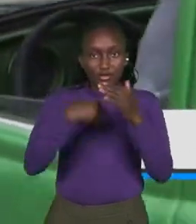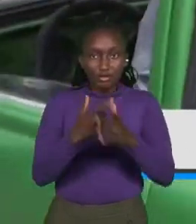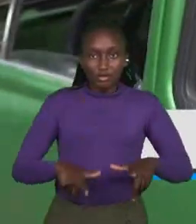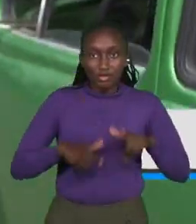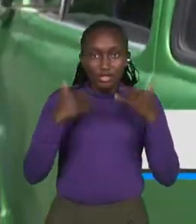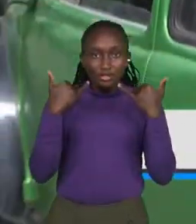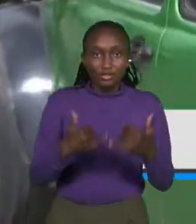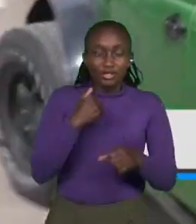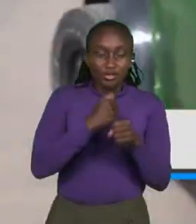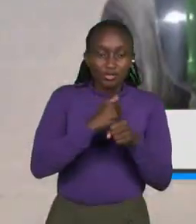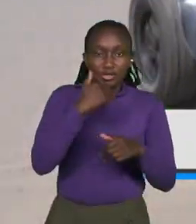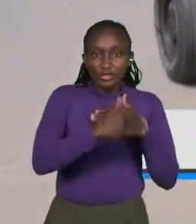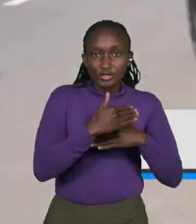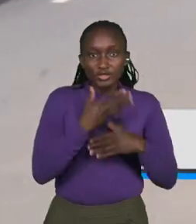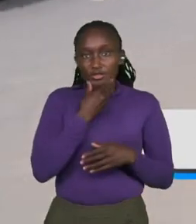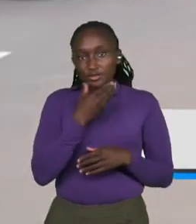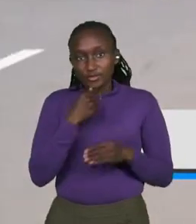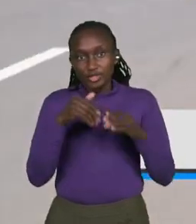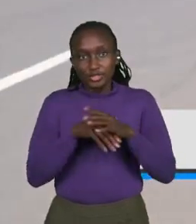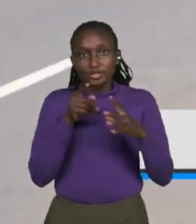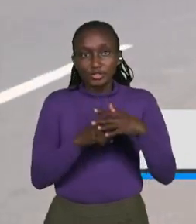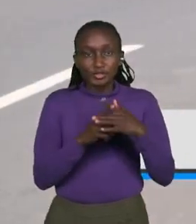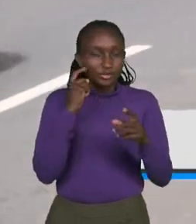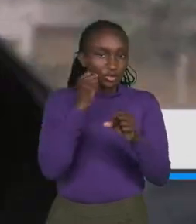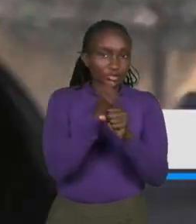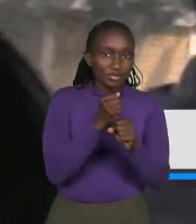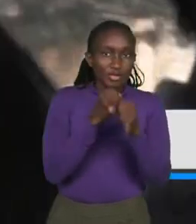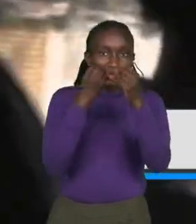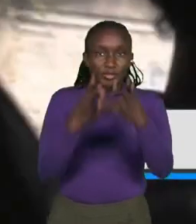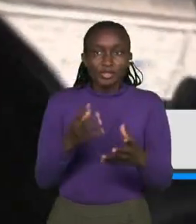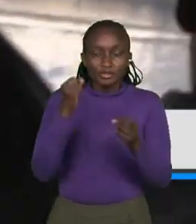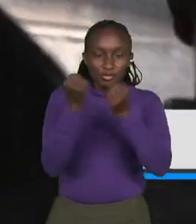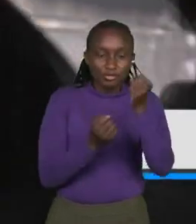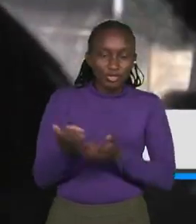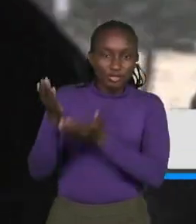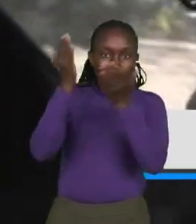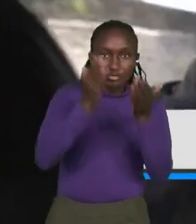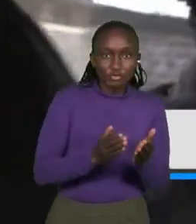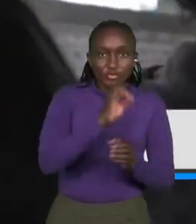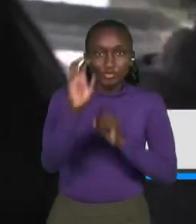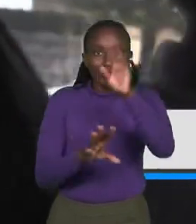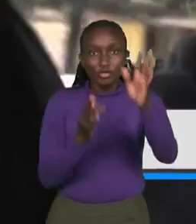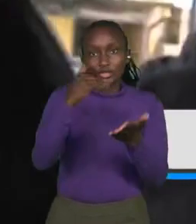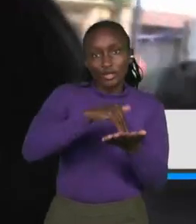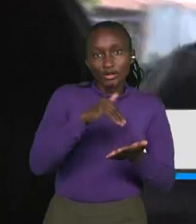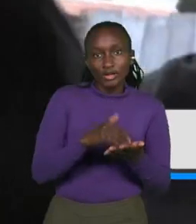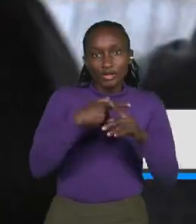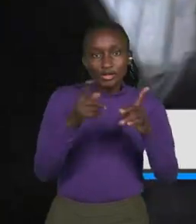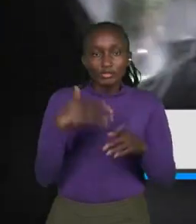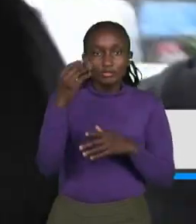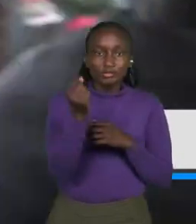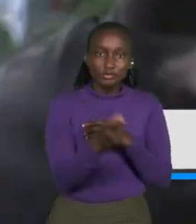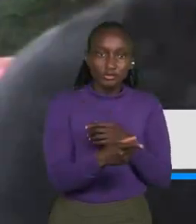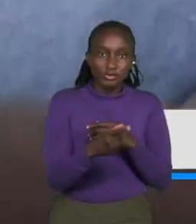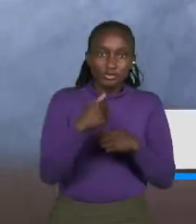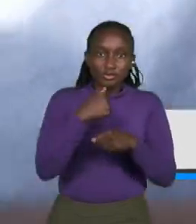works alongside his father at the family-owned garage, where many of the Beetles have been brought in for stand-up tunes. But every few months, Caleb is